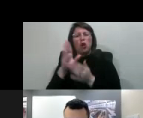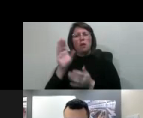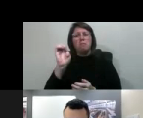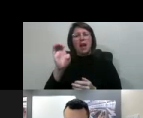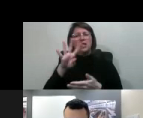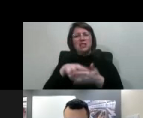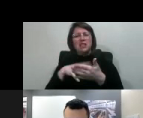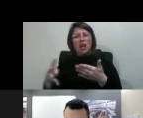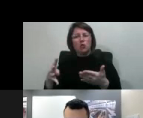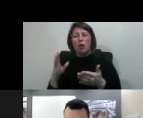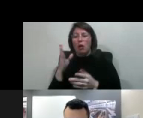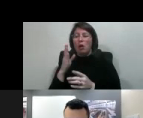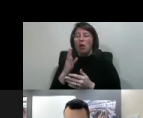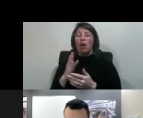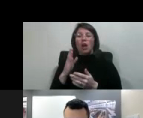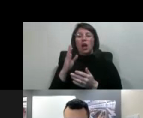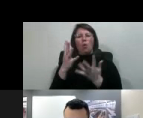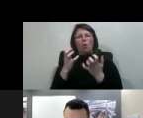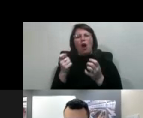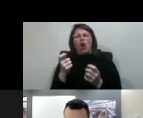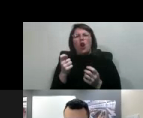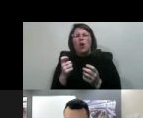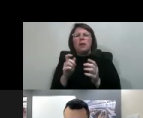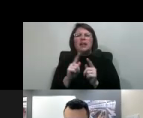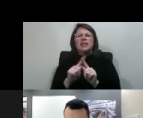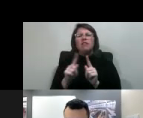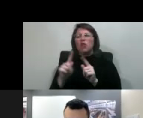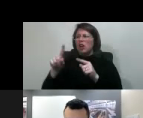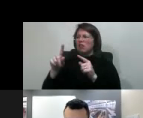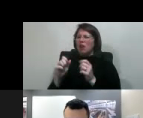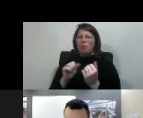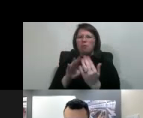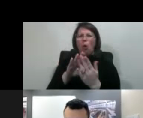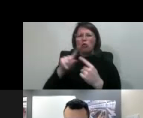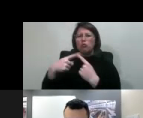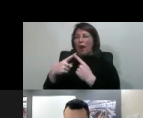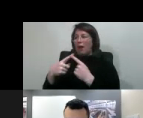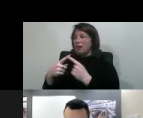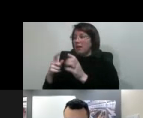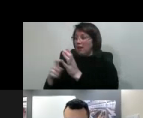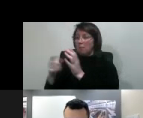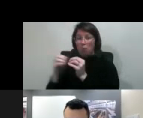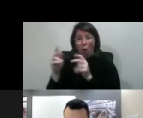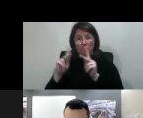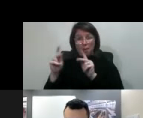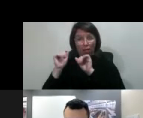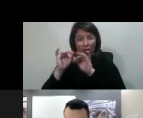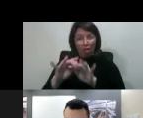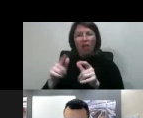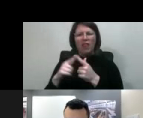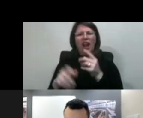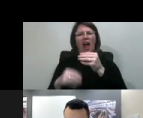this schedule is to have something that's a bit modular, that as demand comes back, we can add in trips. And so this